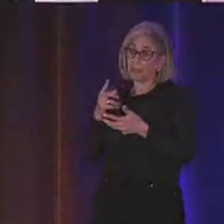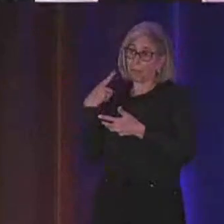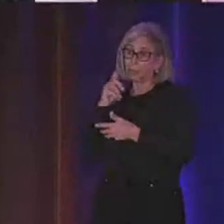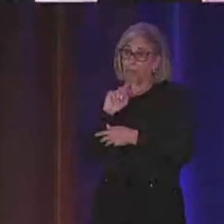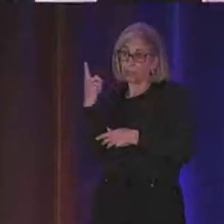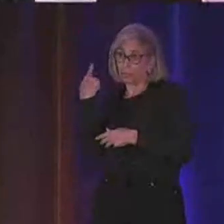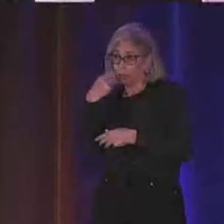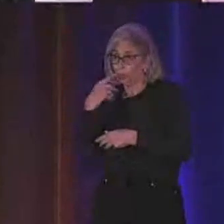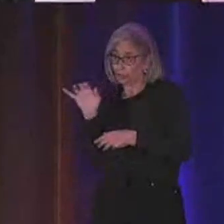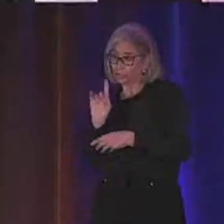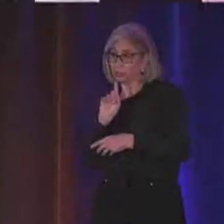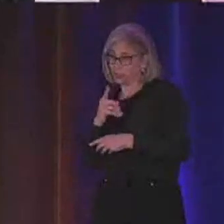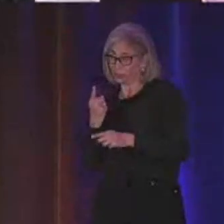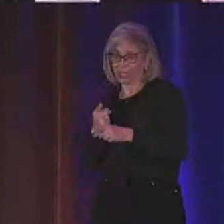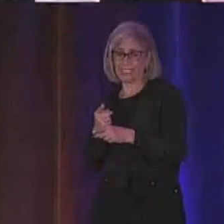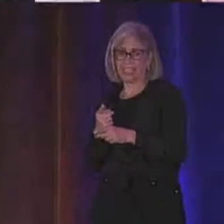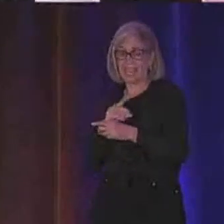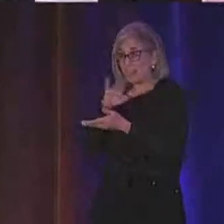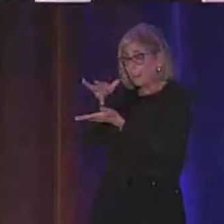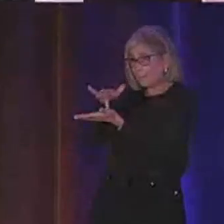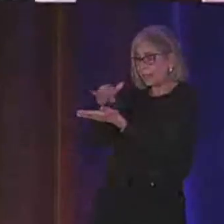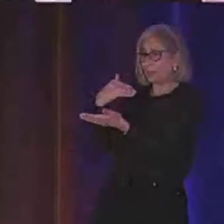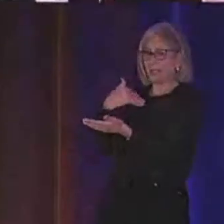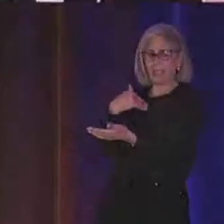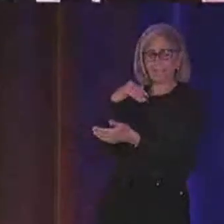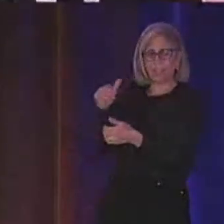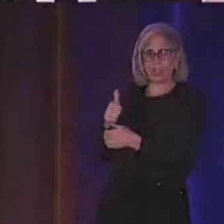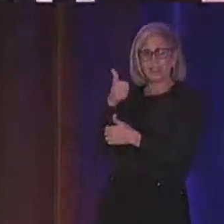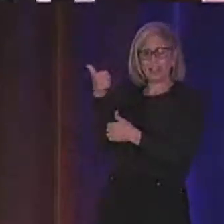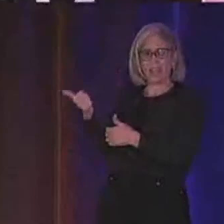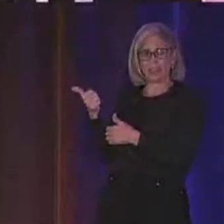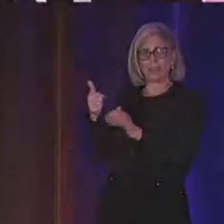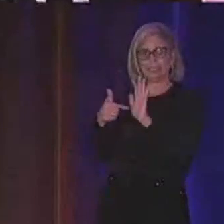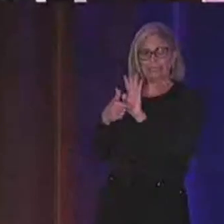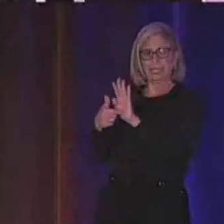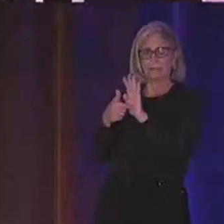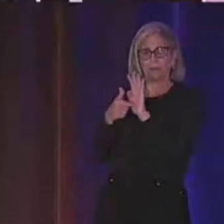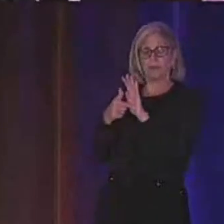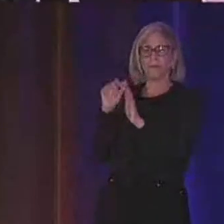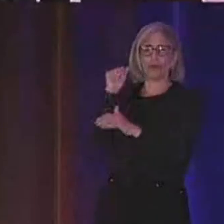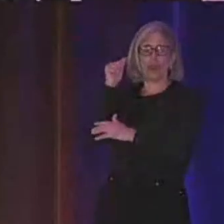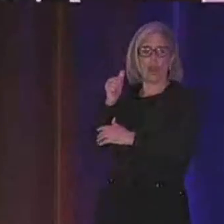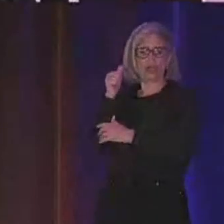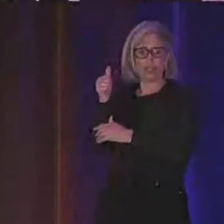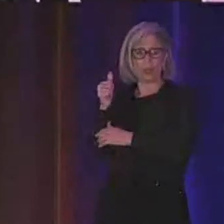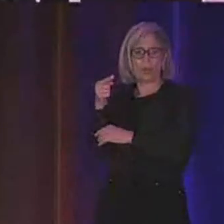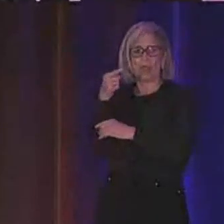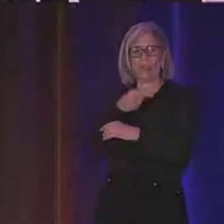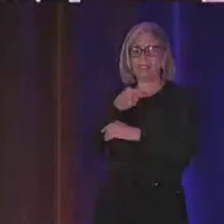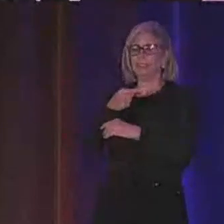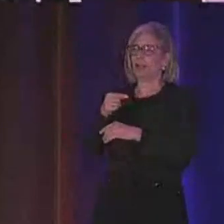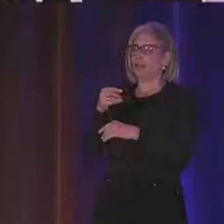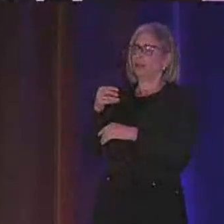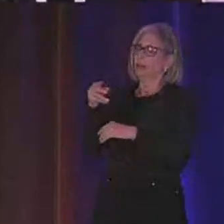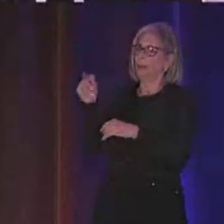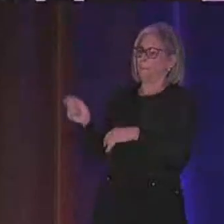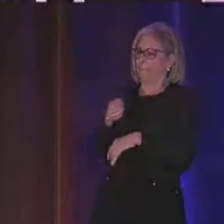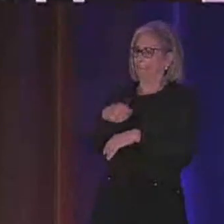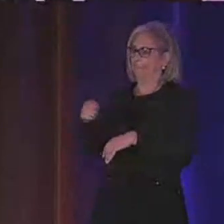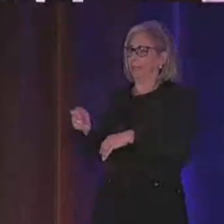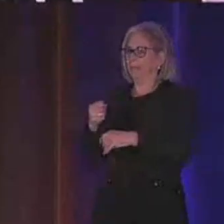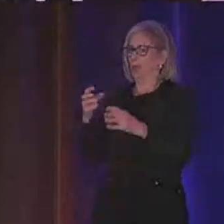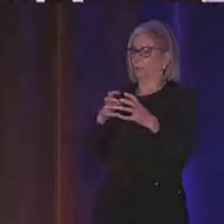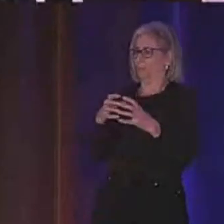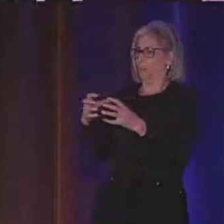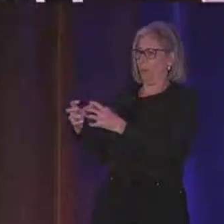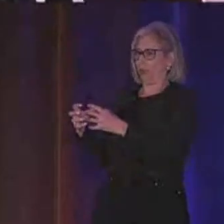right? Then in the middle, we have another Three.js example for audio. So these are ping pong balls, and as they